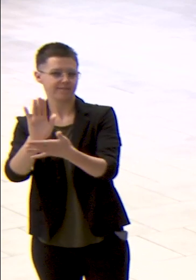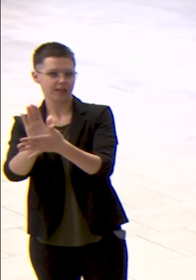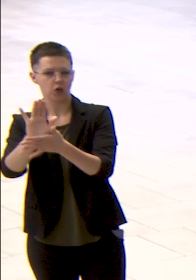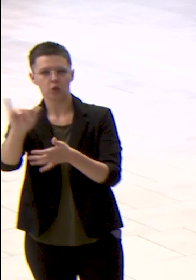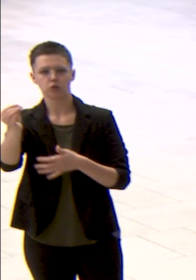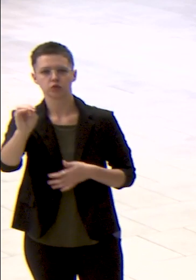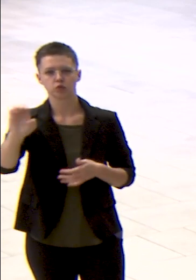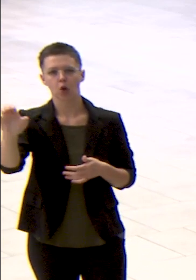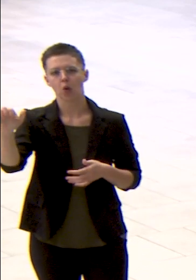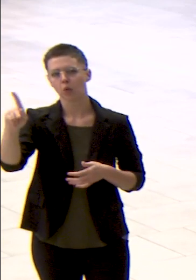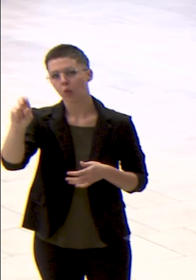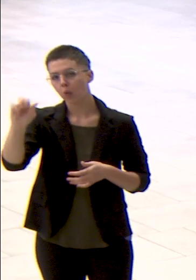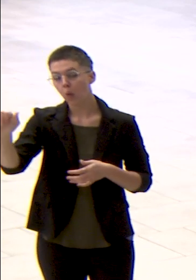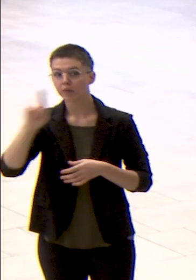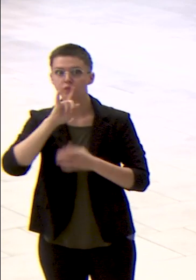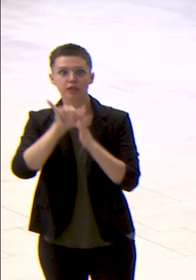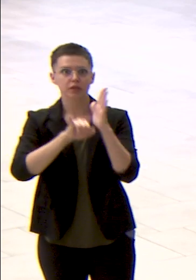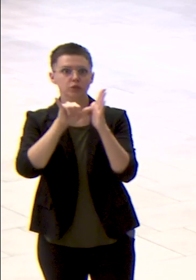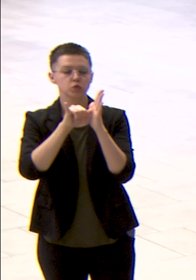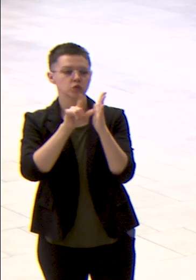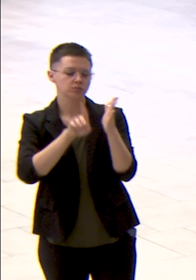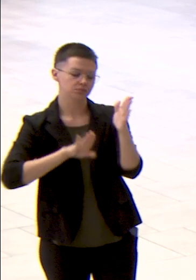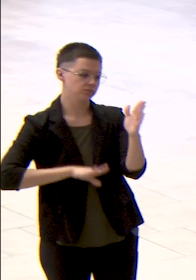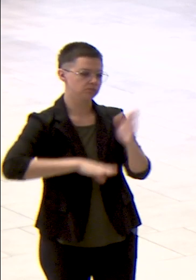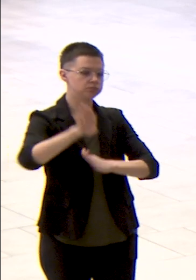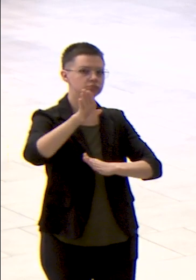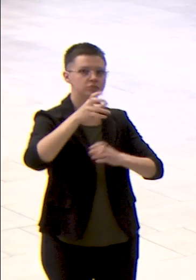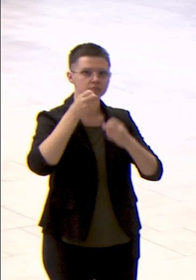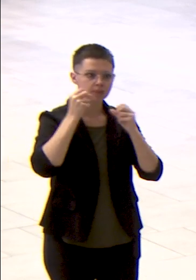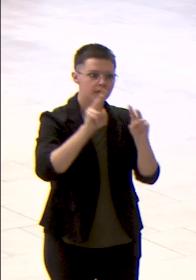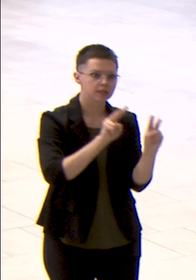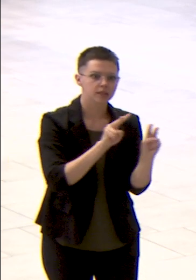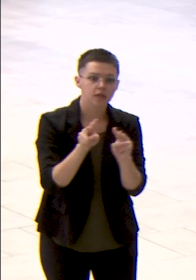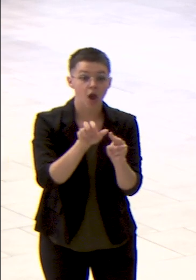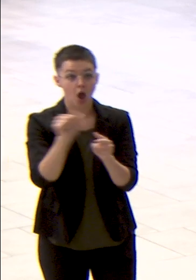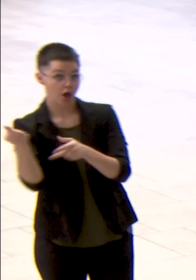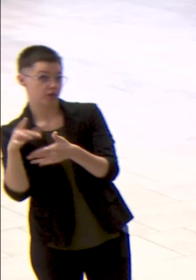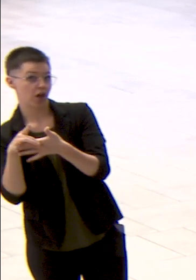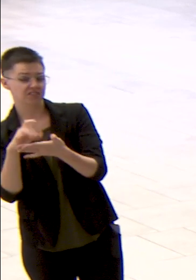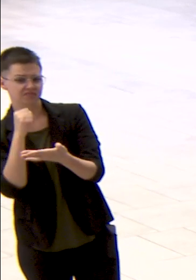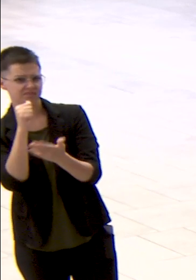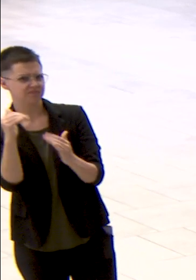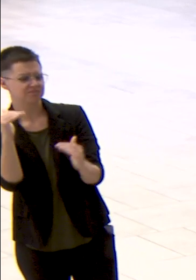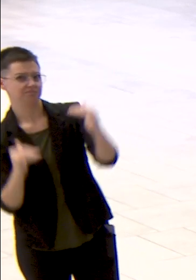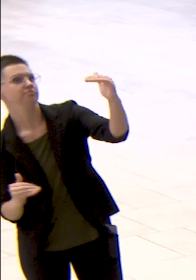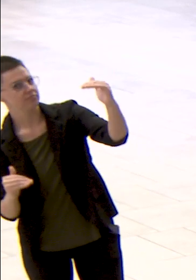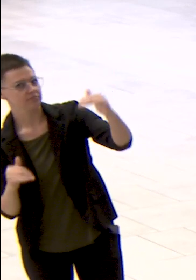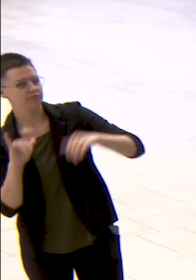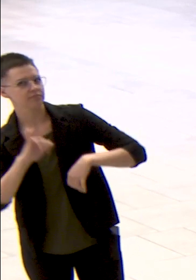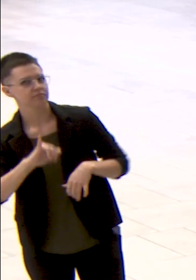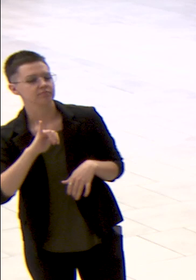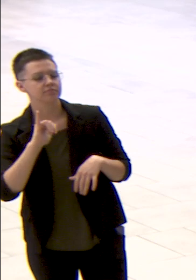that, you know, it took off on YouTube in a way that we hadn't seen really any of our other content perform. And all